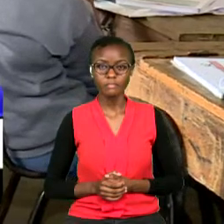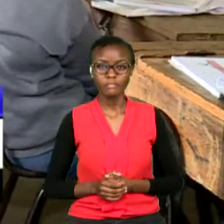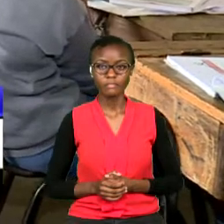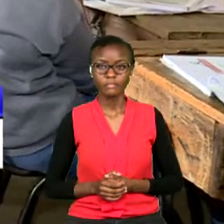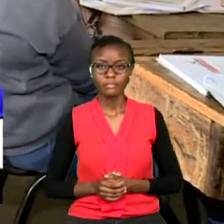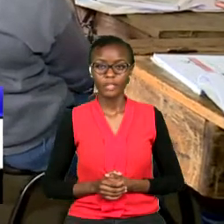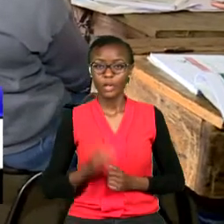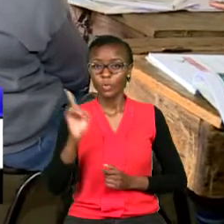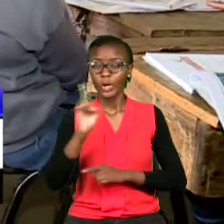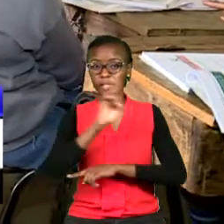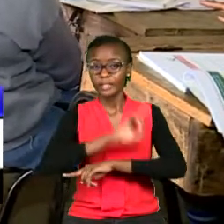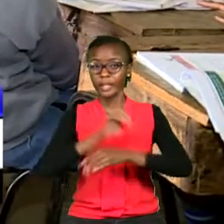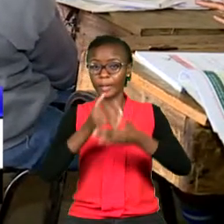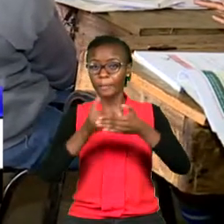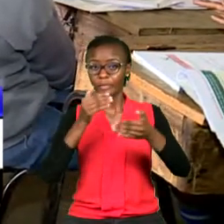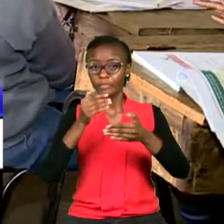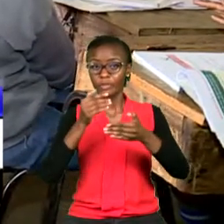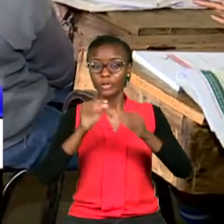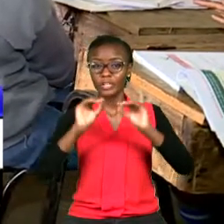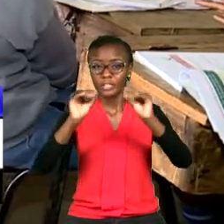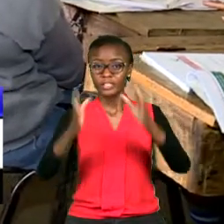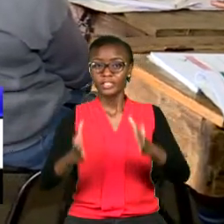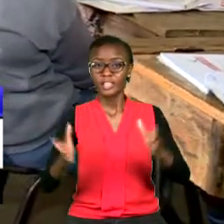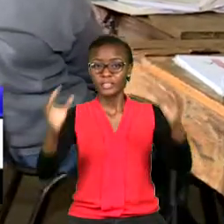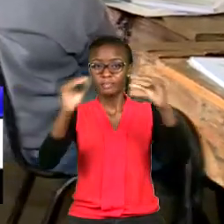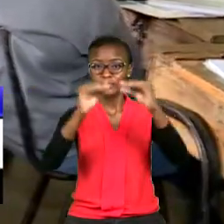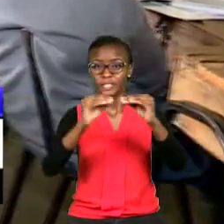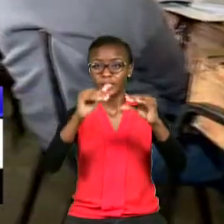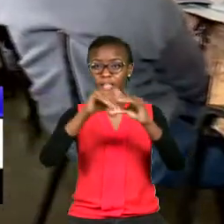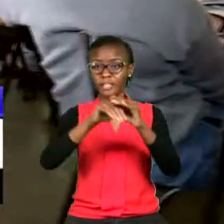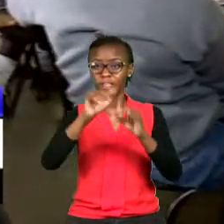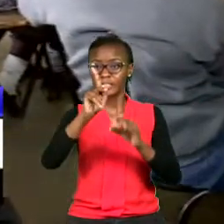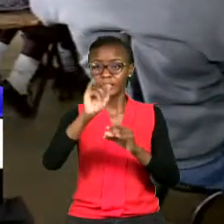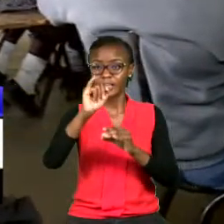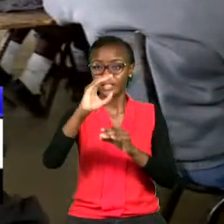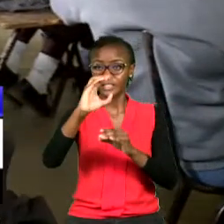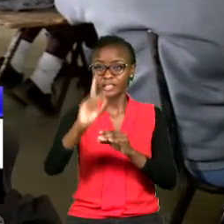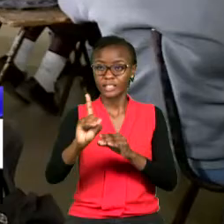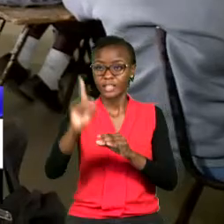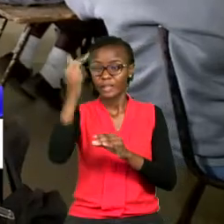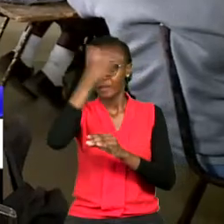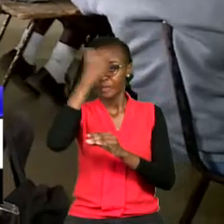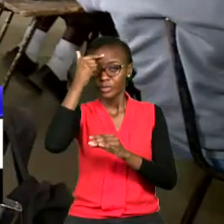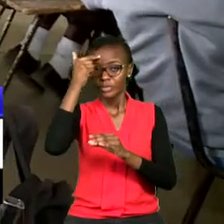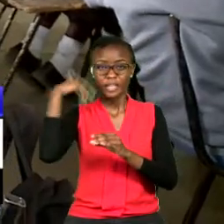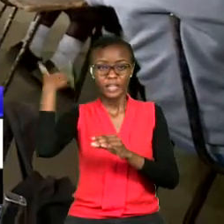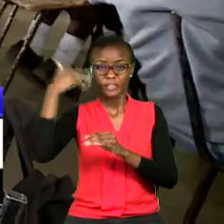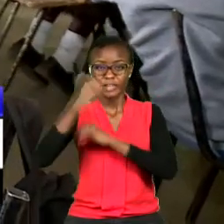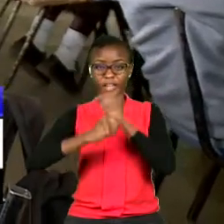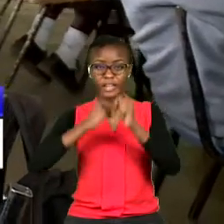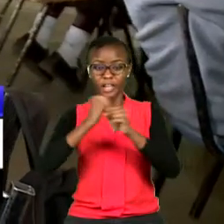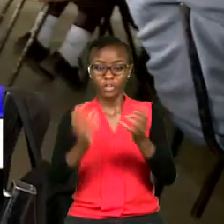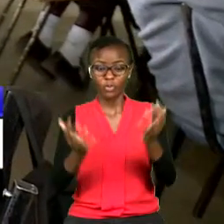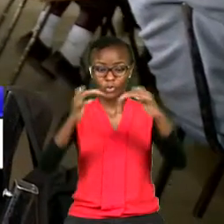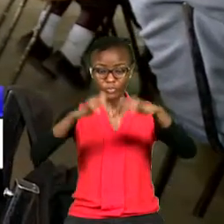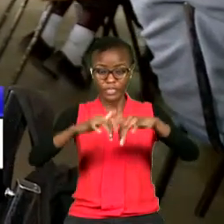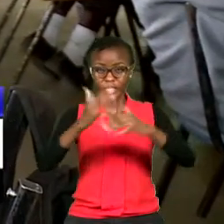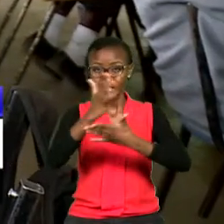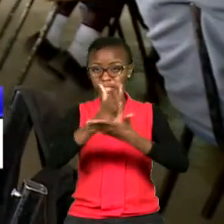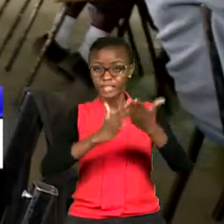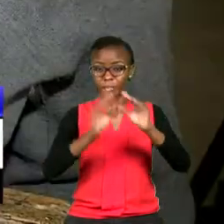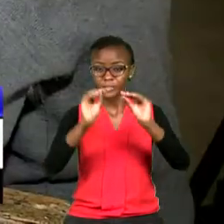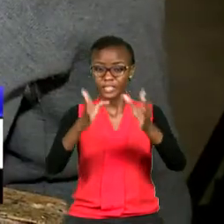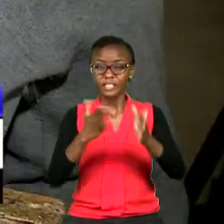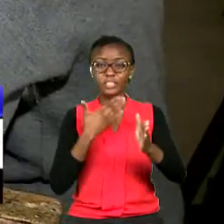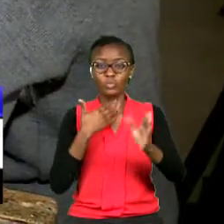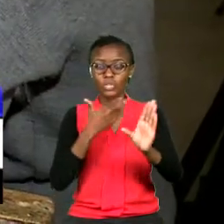Just a day before teachers congregate at the Kenya Institute of Development for the yearly conference, a group of teachers is calling for the removal